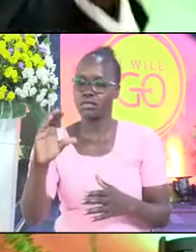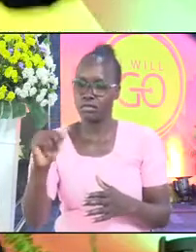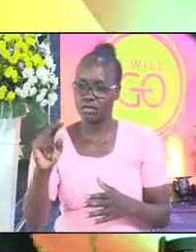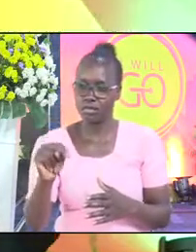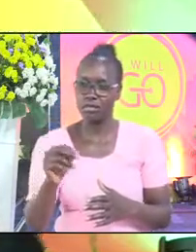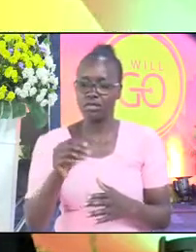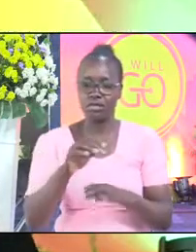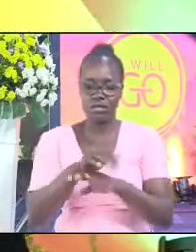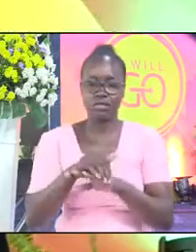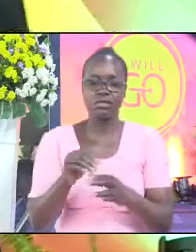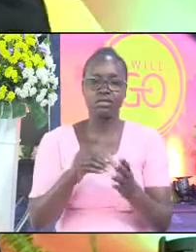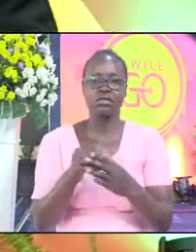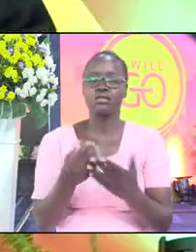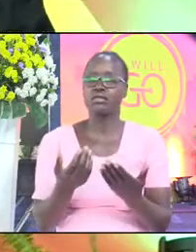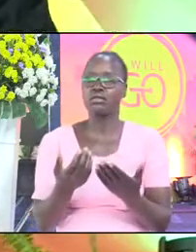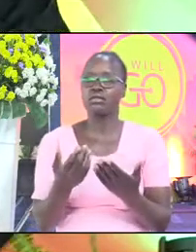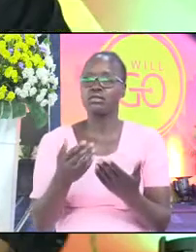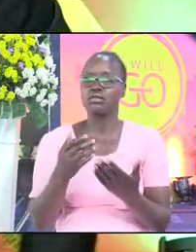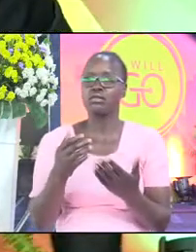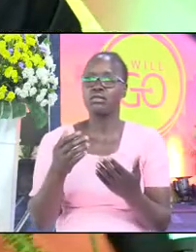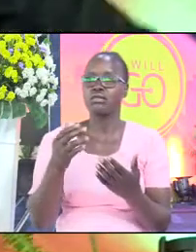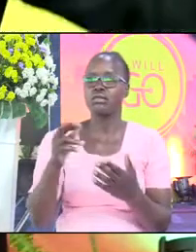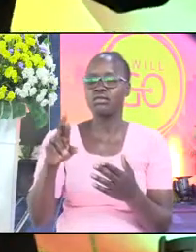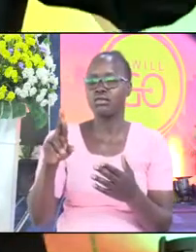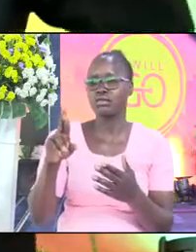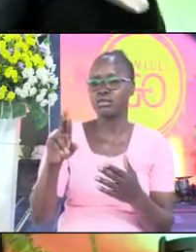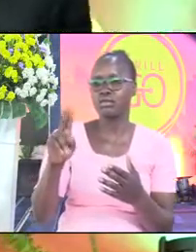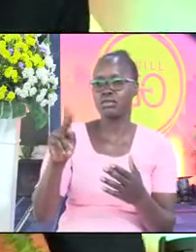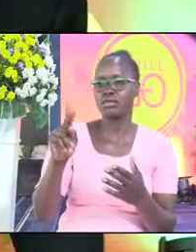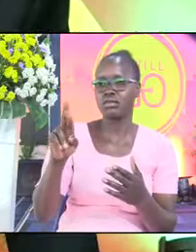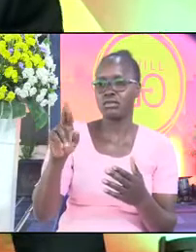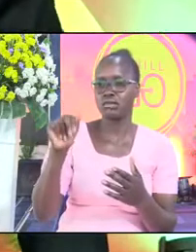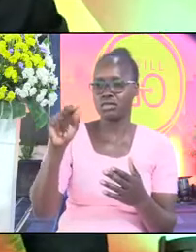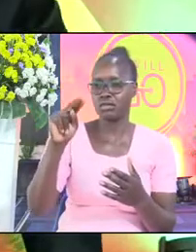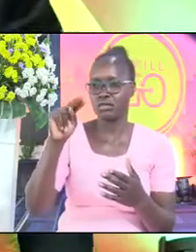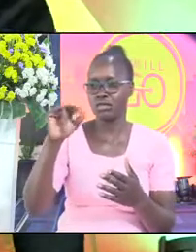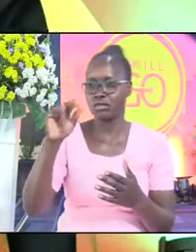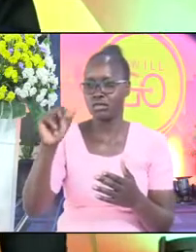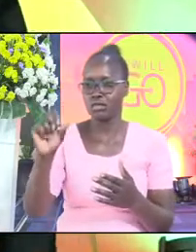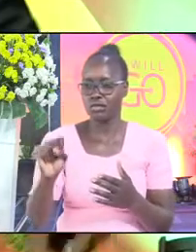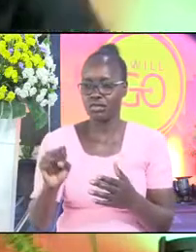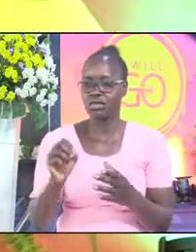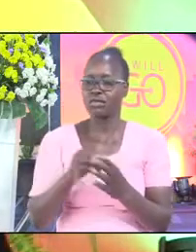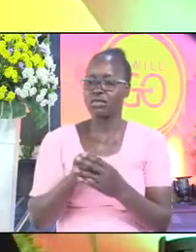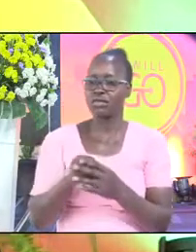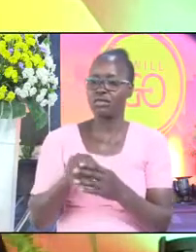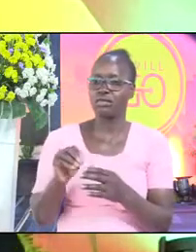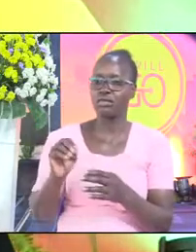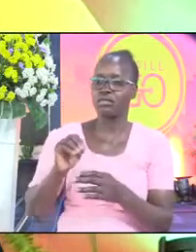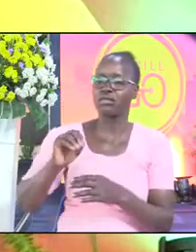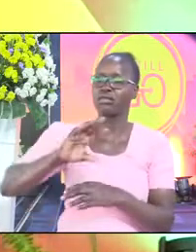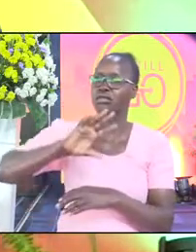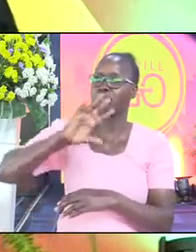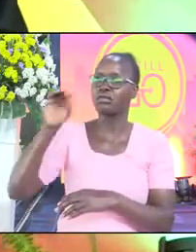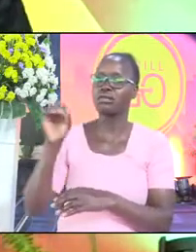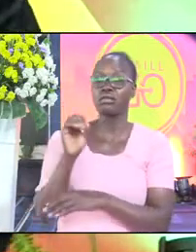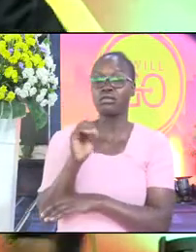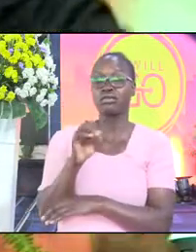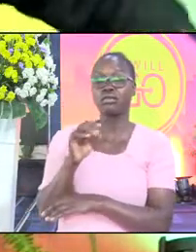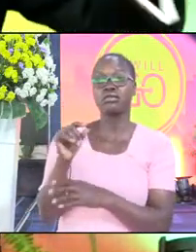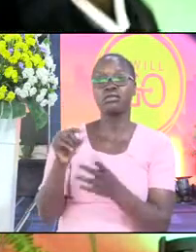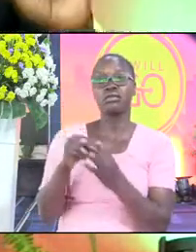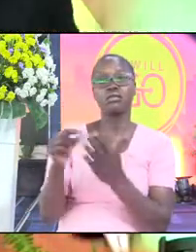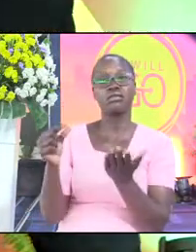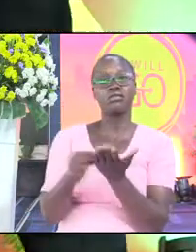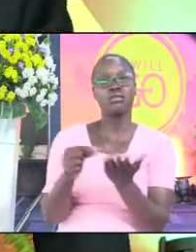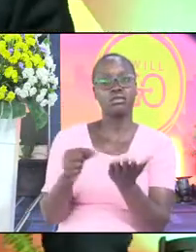Flemish, Russians or Ukrainians, Angolans or Mozambicans, Malawians or